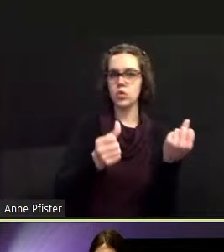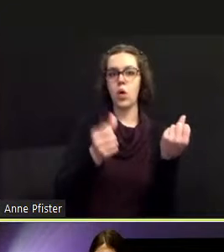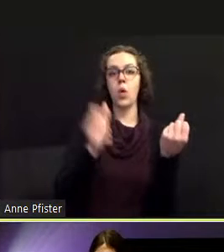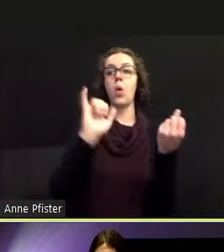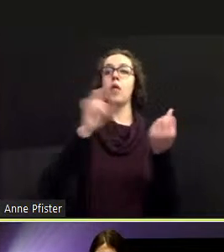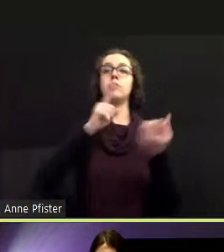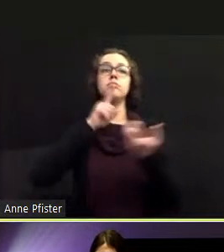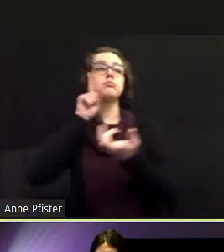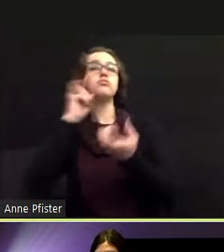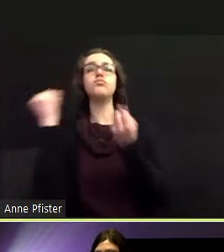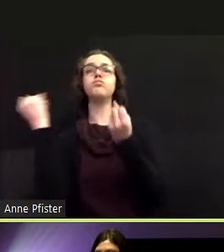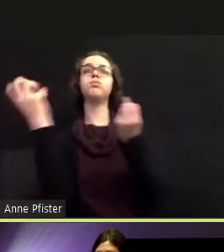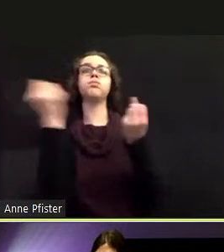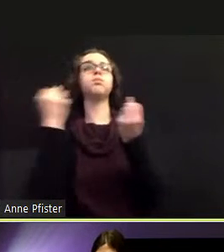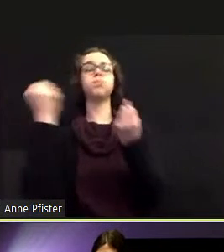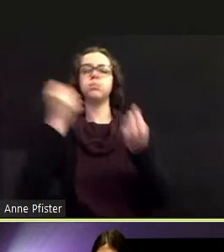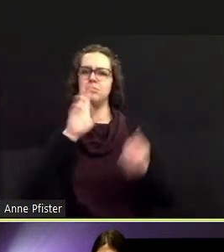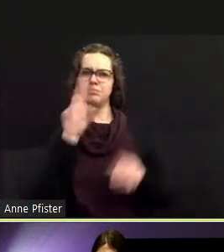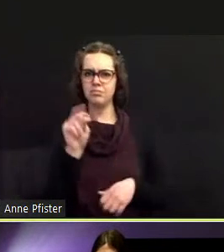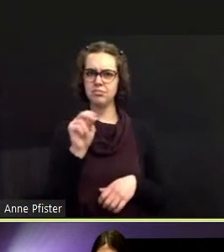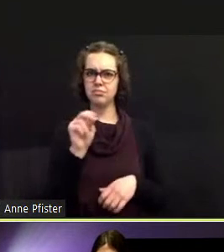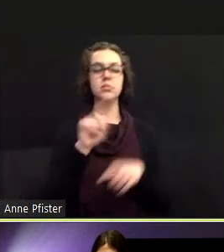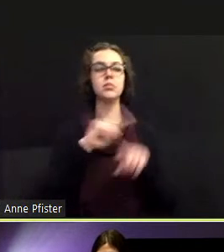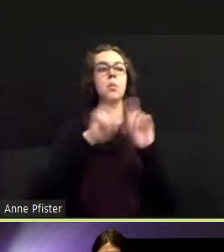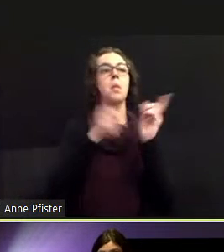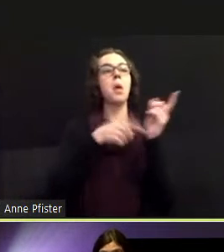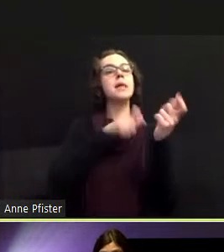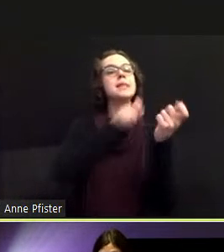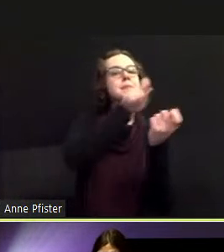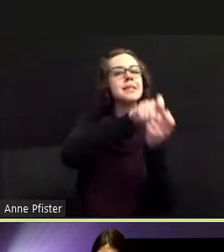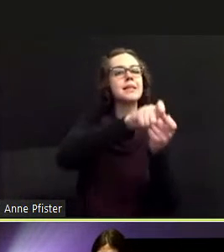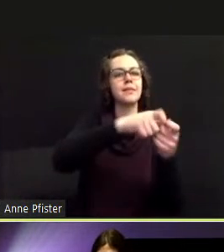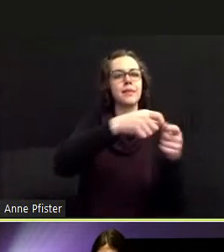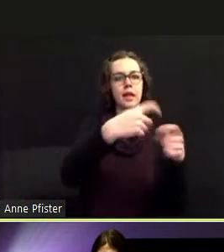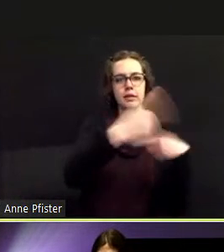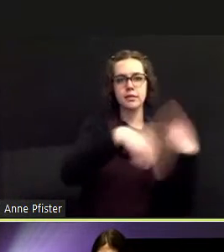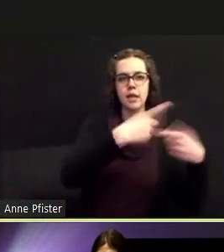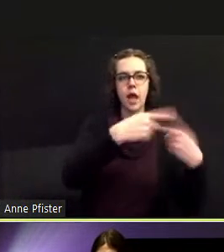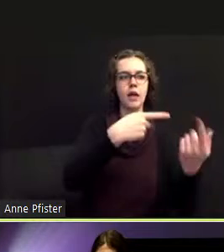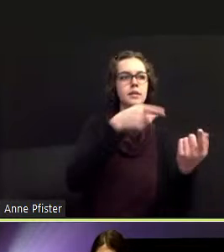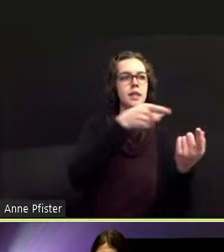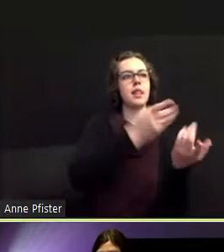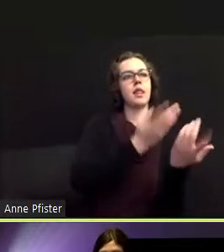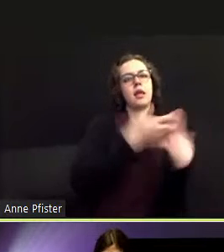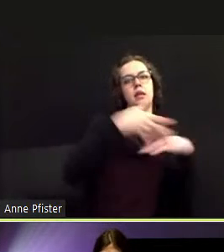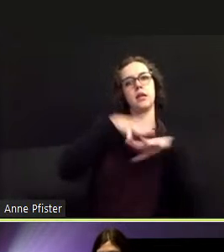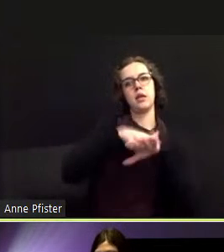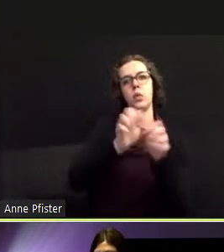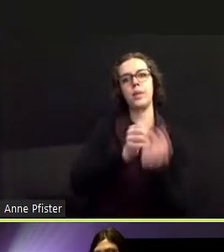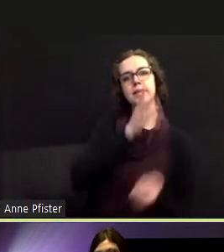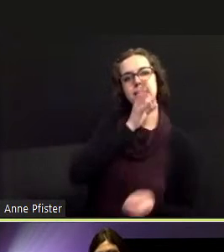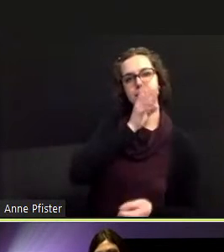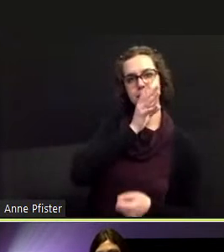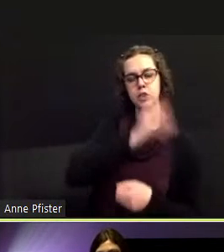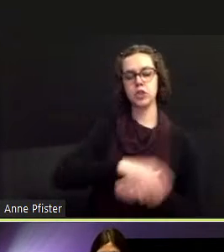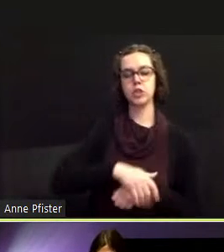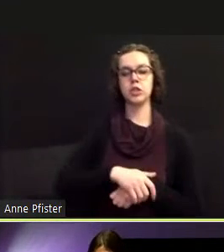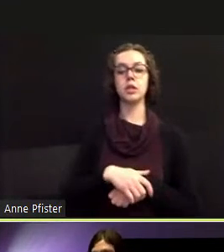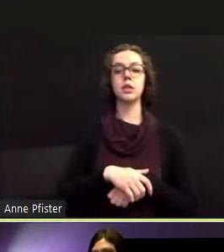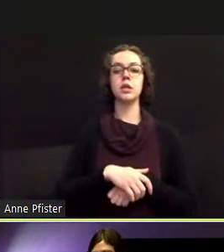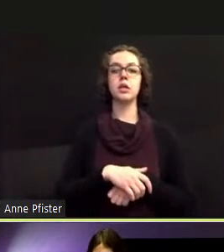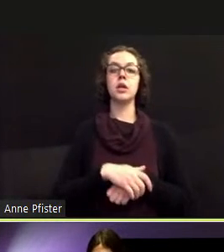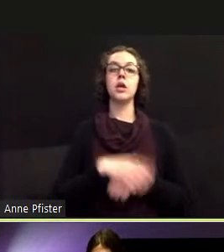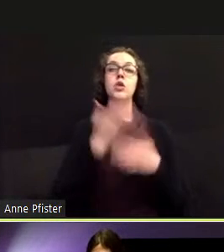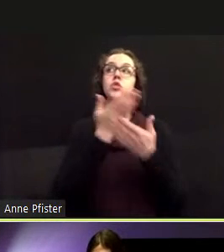signers, but rather learn a collection of lexical signs that they laminate onto speech. And such use of resources